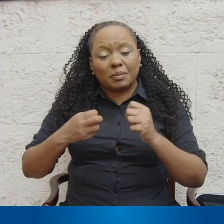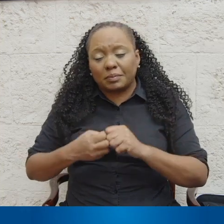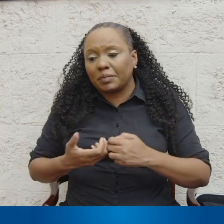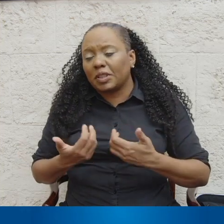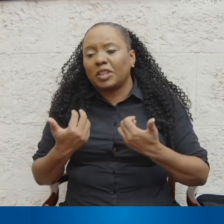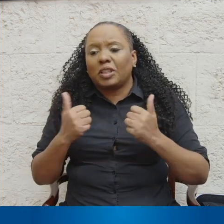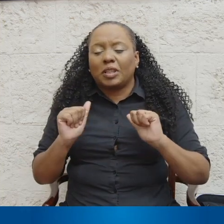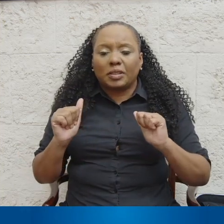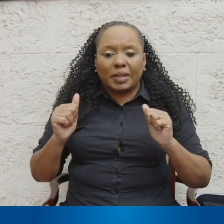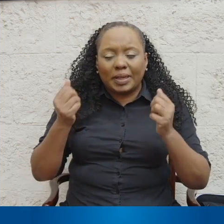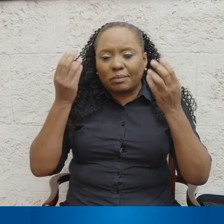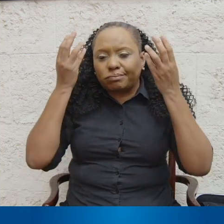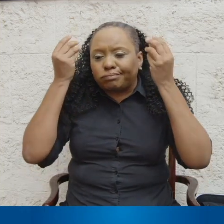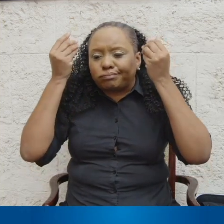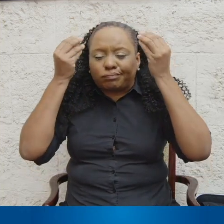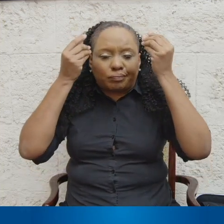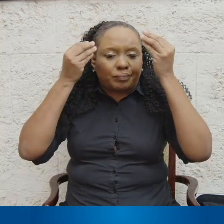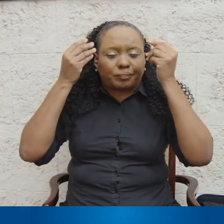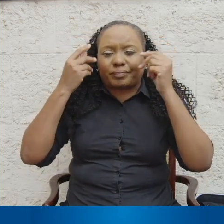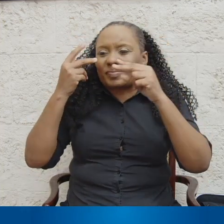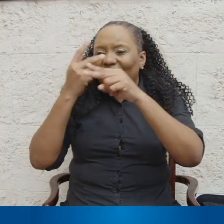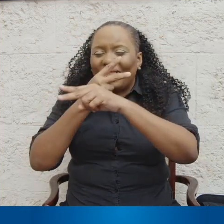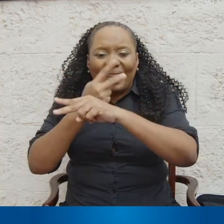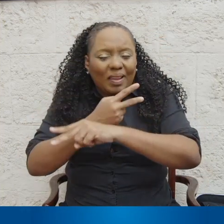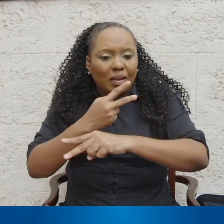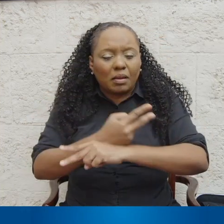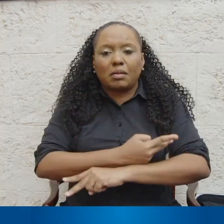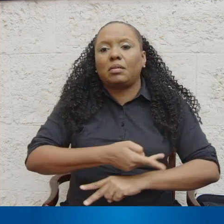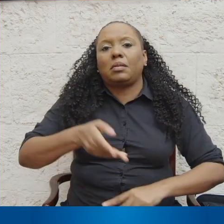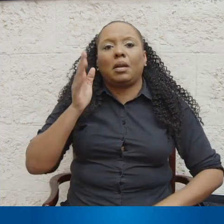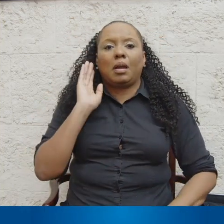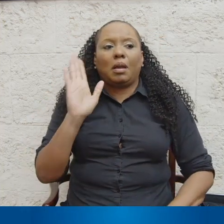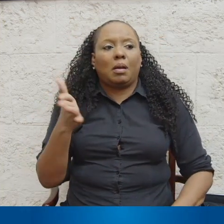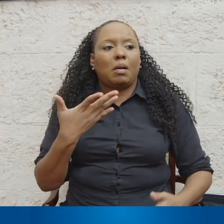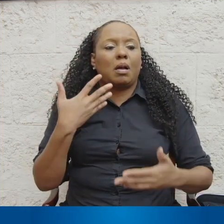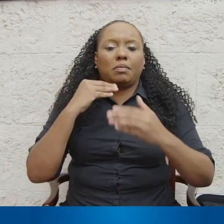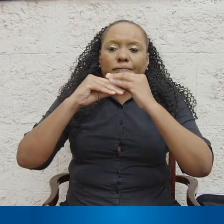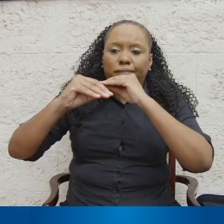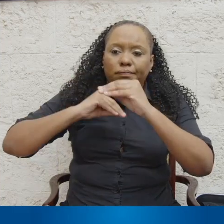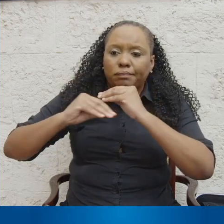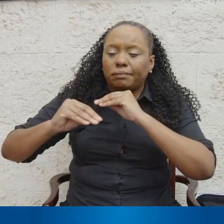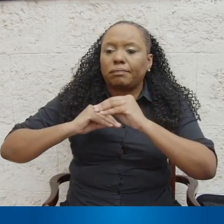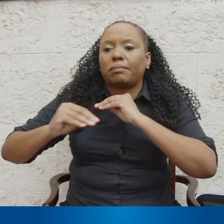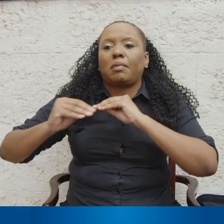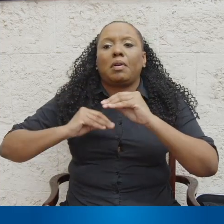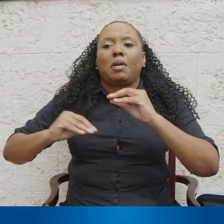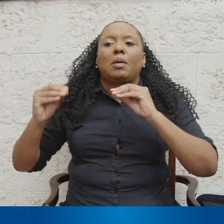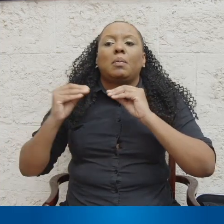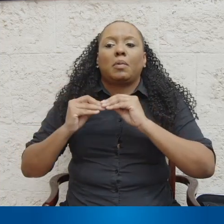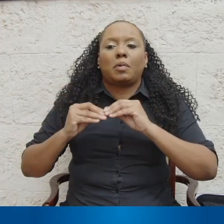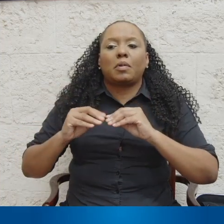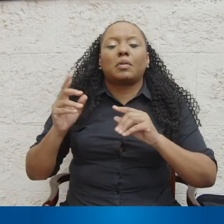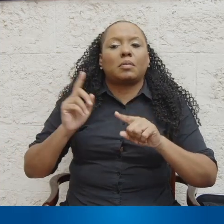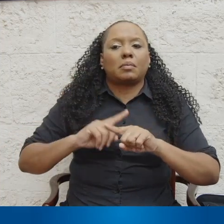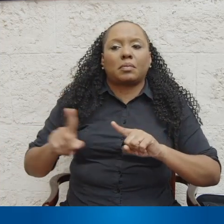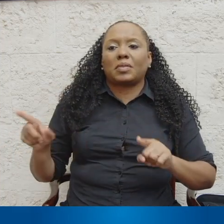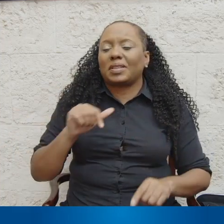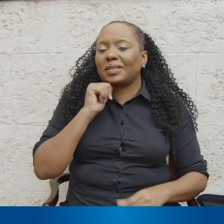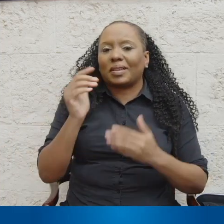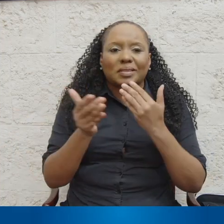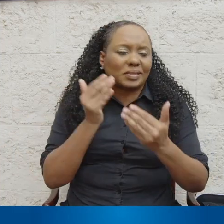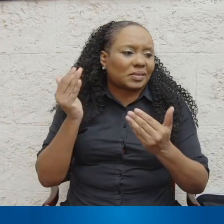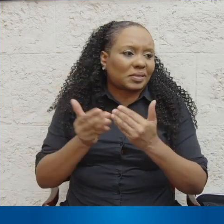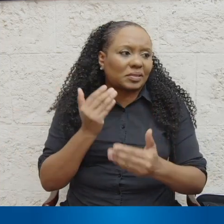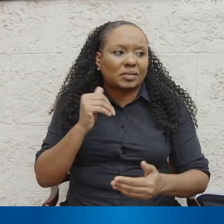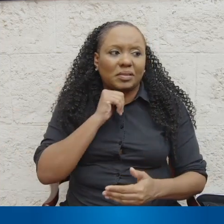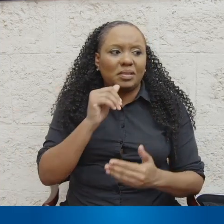They've done a large proportion. They're going to complete many, many more once they can access the money from the catastrophe fund. But it's not an easy